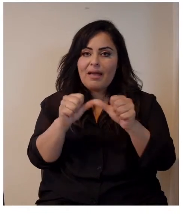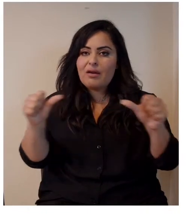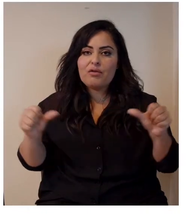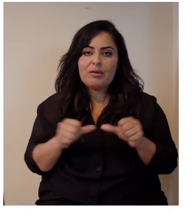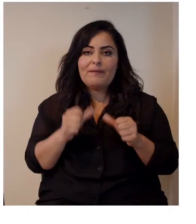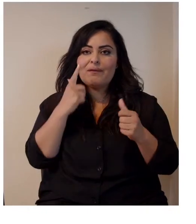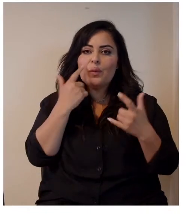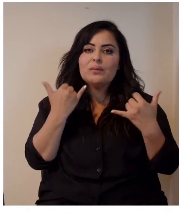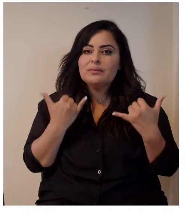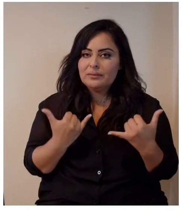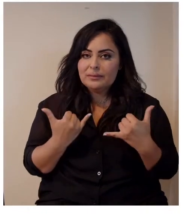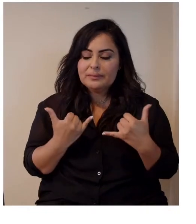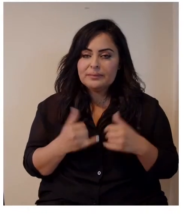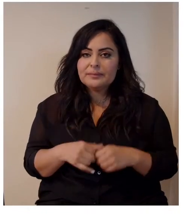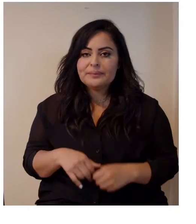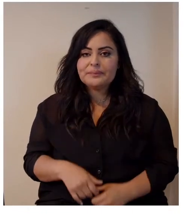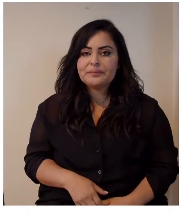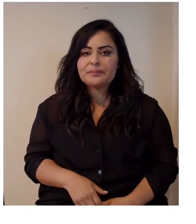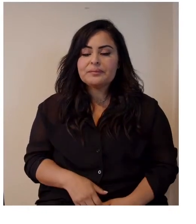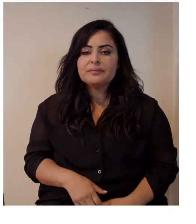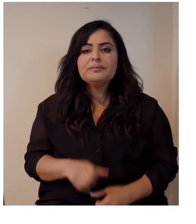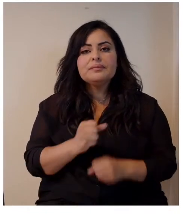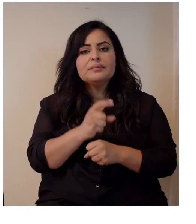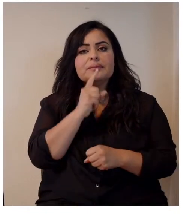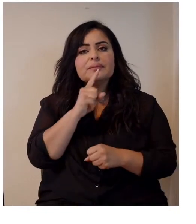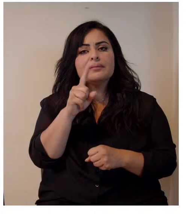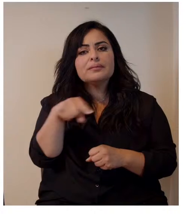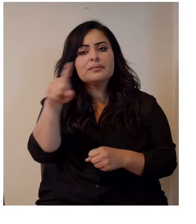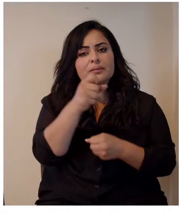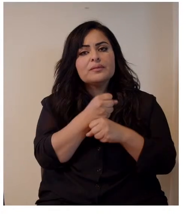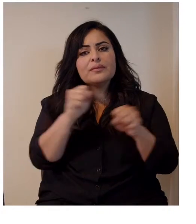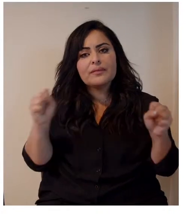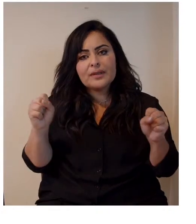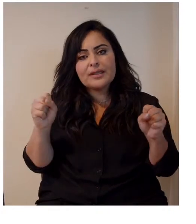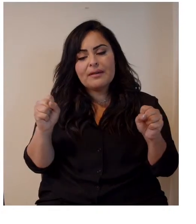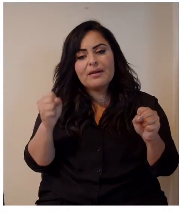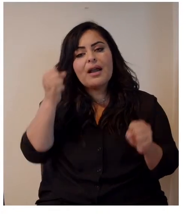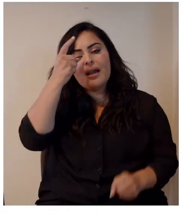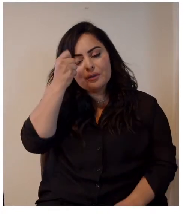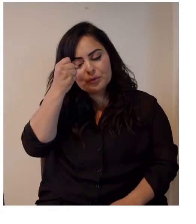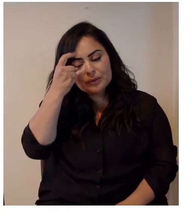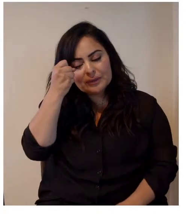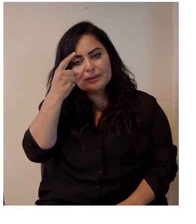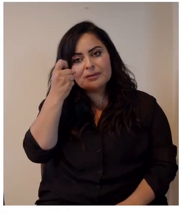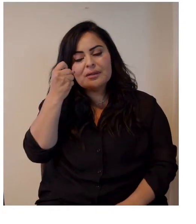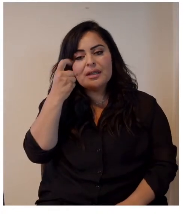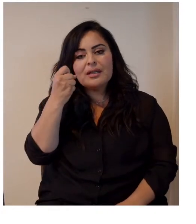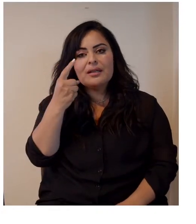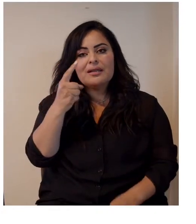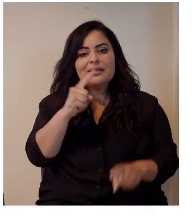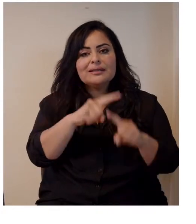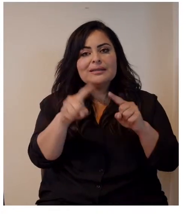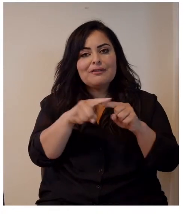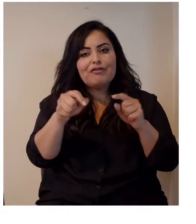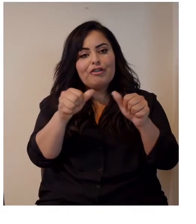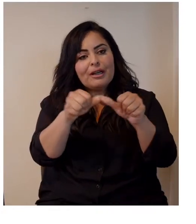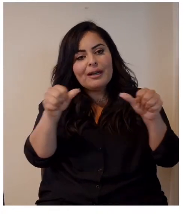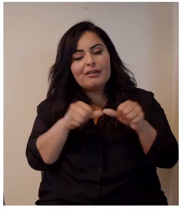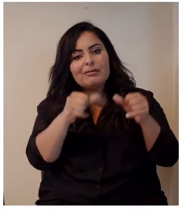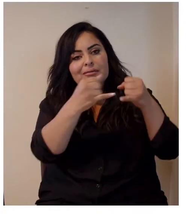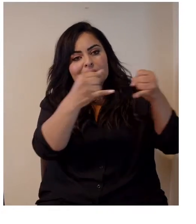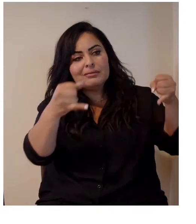at this time. We want to make sure the public is kept safe. I understand that different jurisdictions may